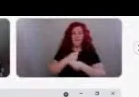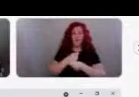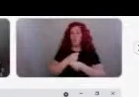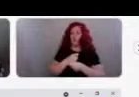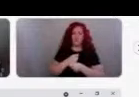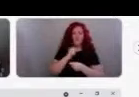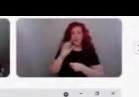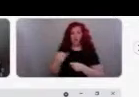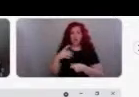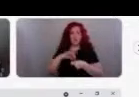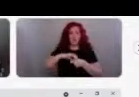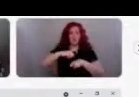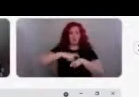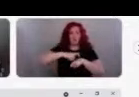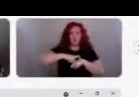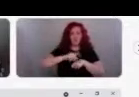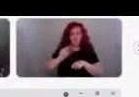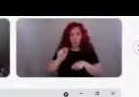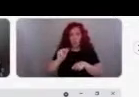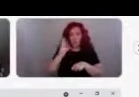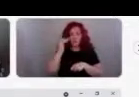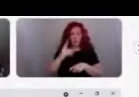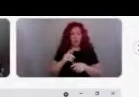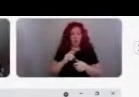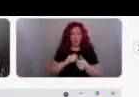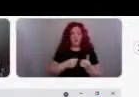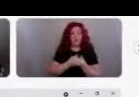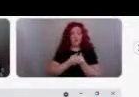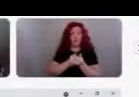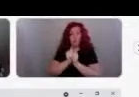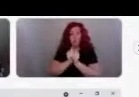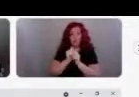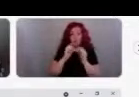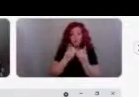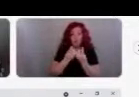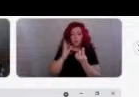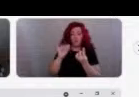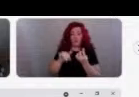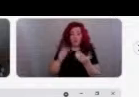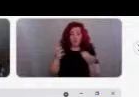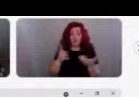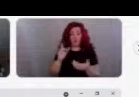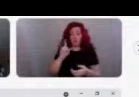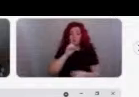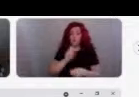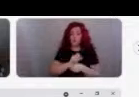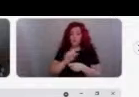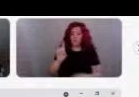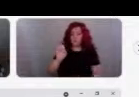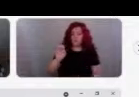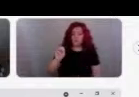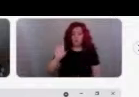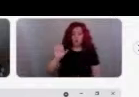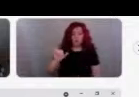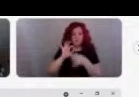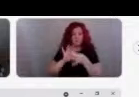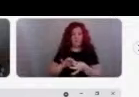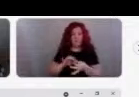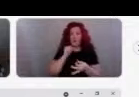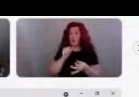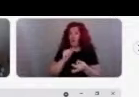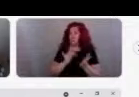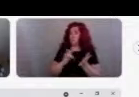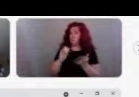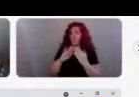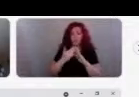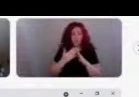cycles and that's why i support competitive districts because that is what your democracy is about and not taking any communities for granted thank